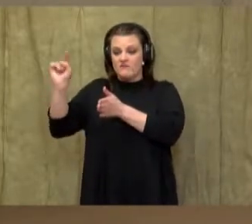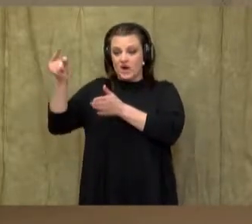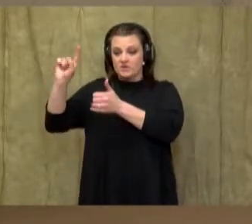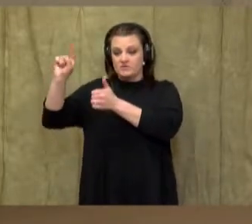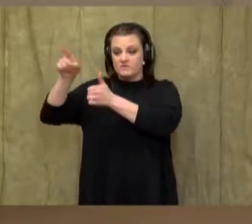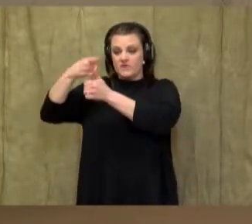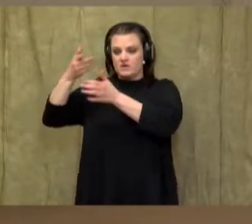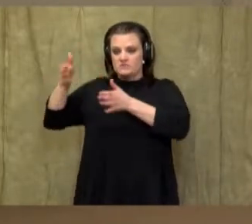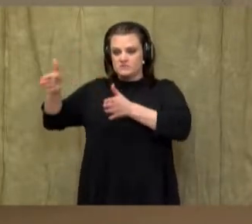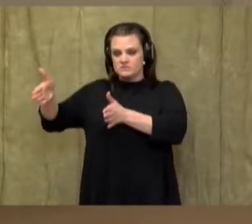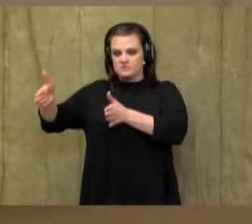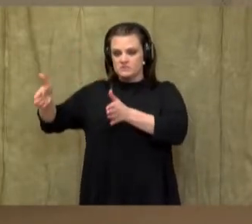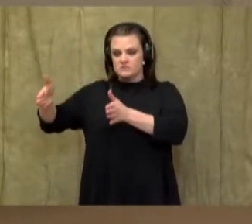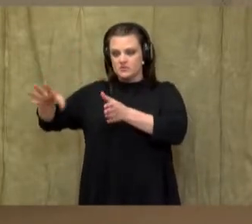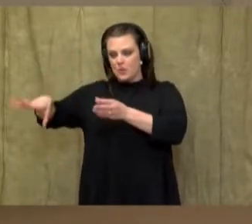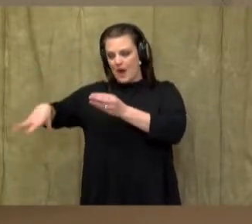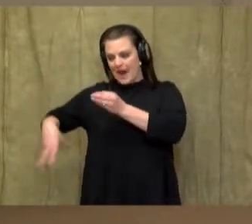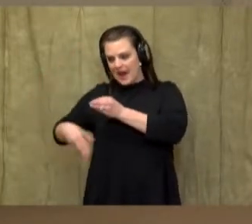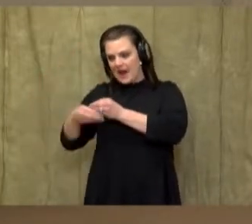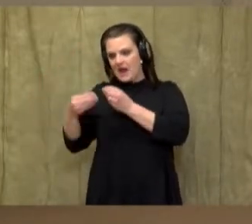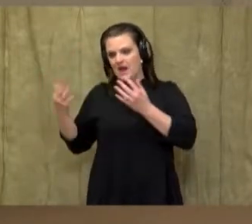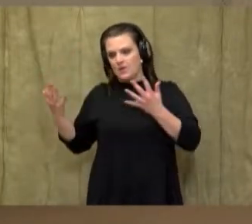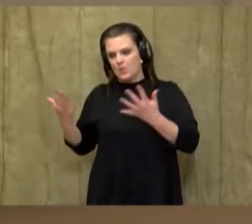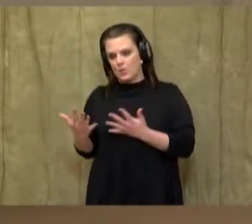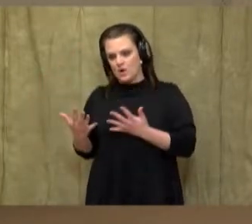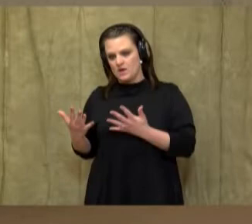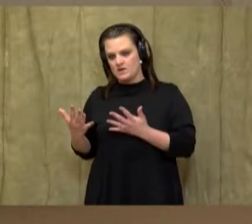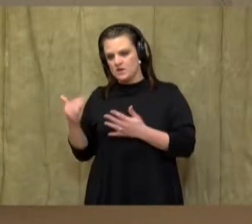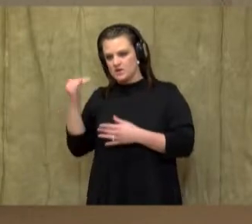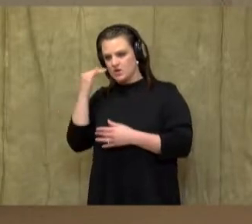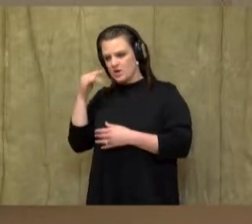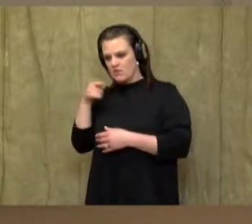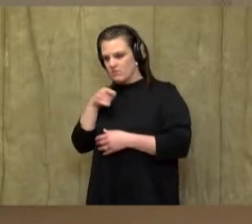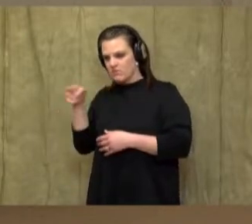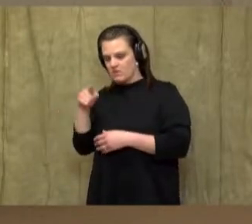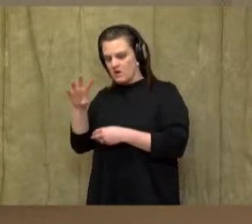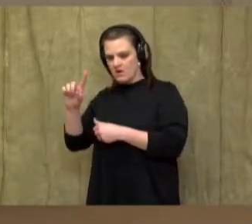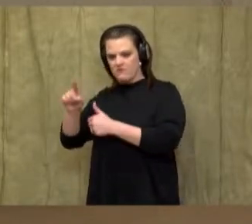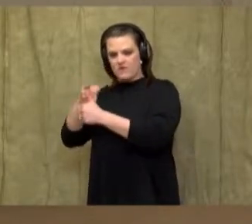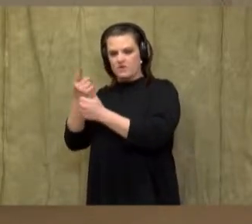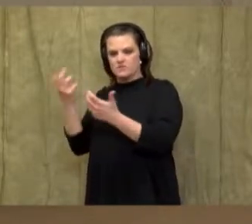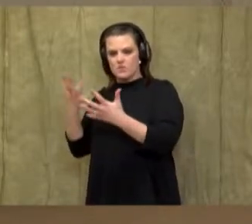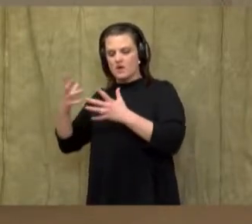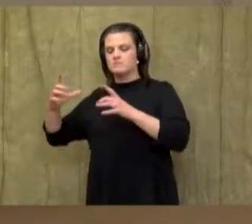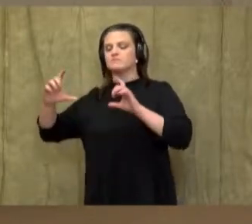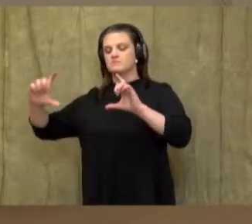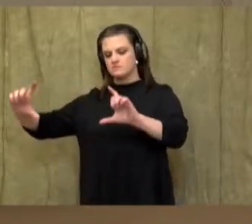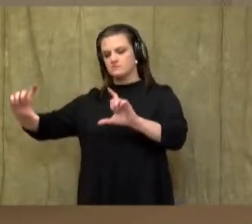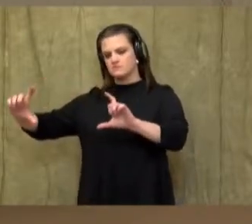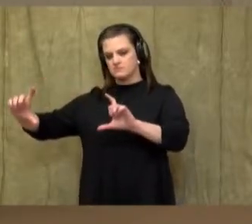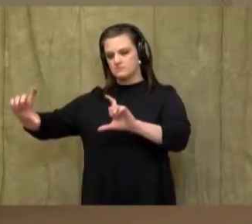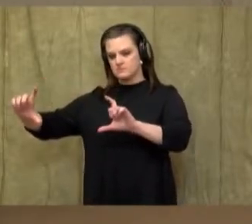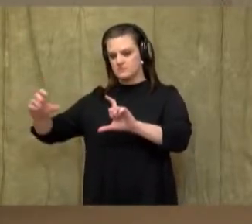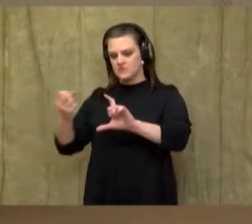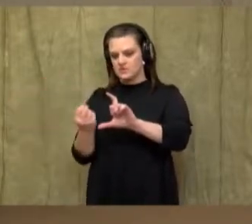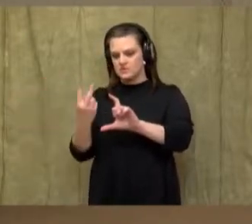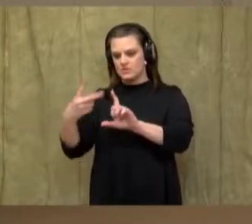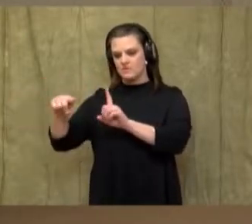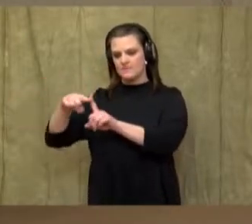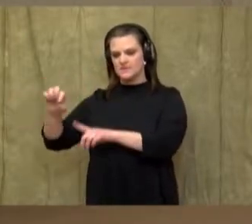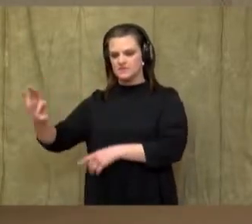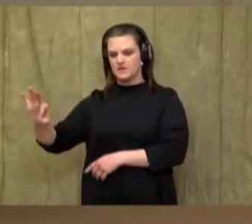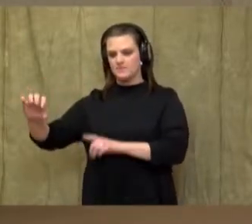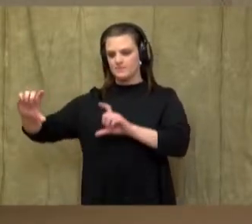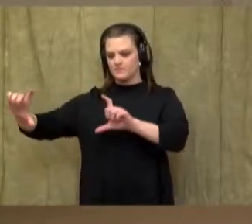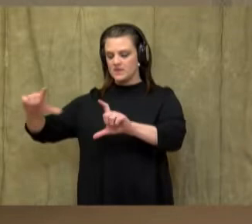multiply. What must I do right here? Yeah, I have to put parentheses around it. That